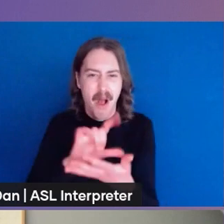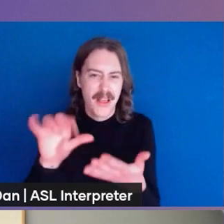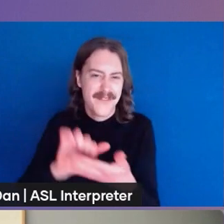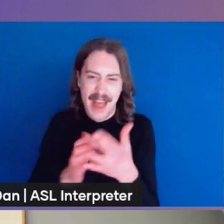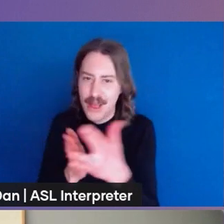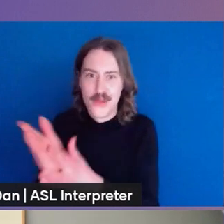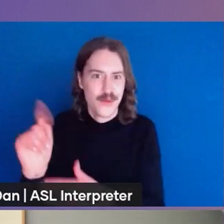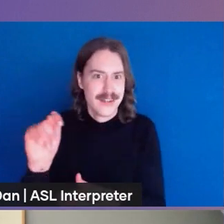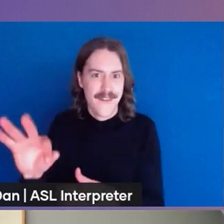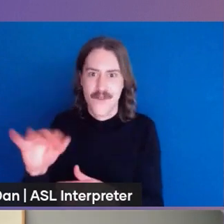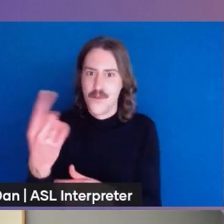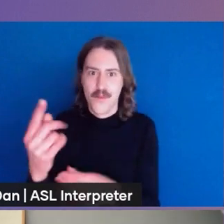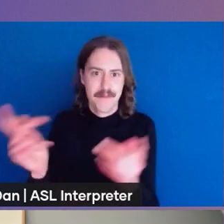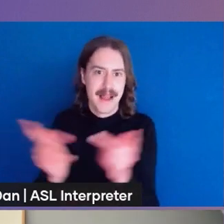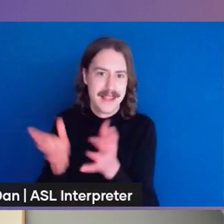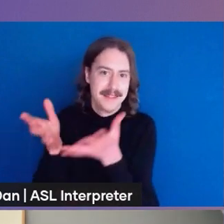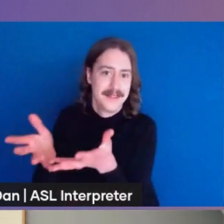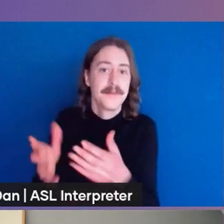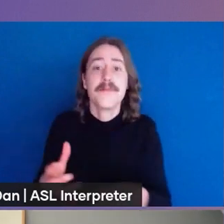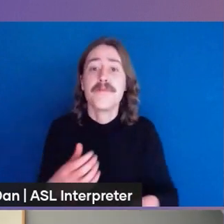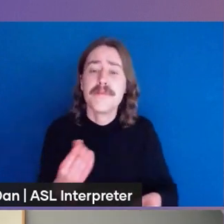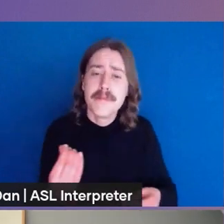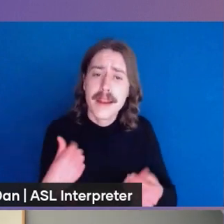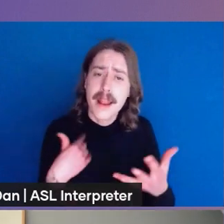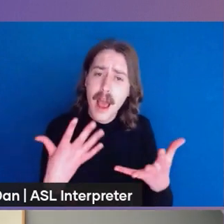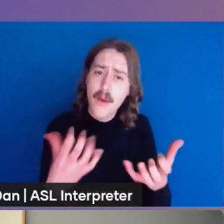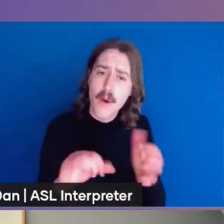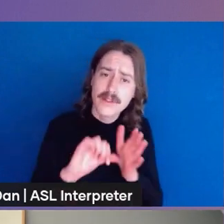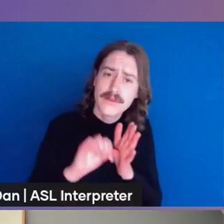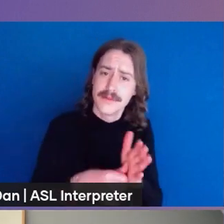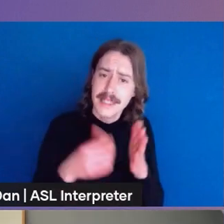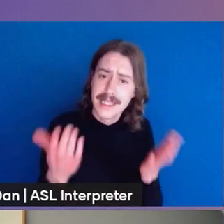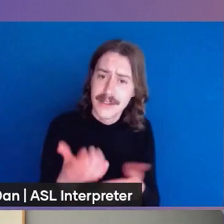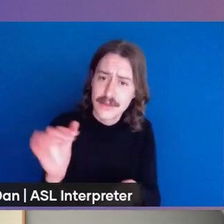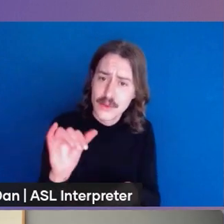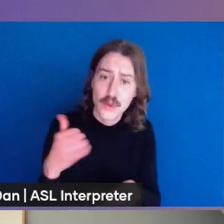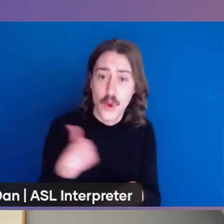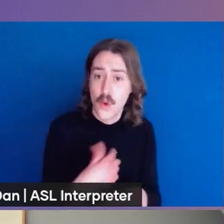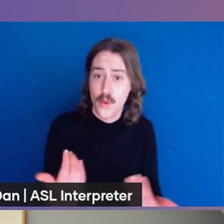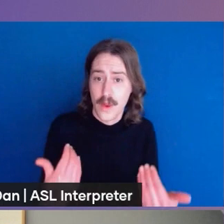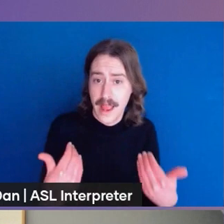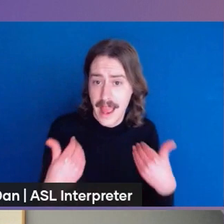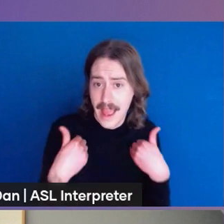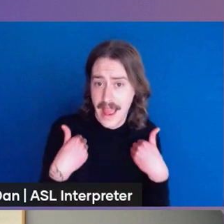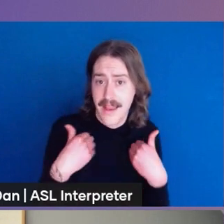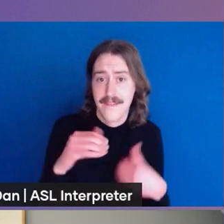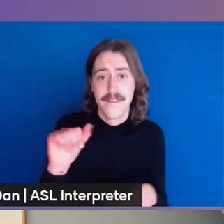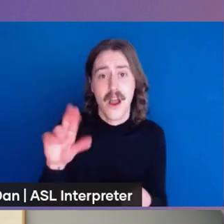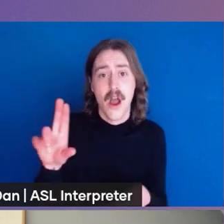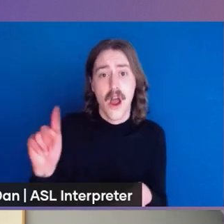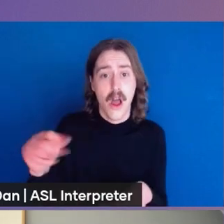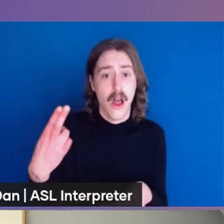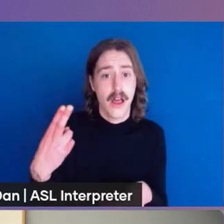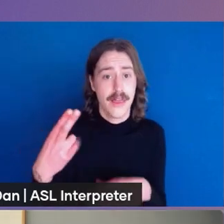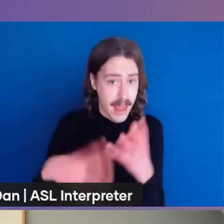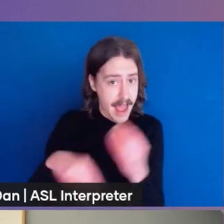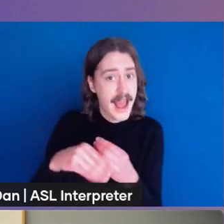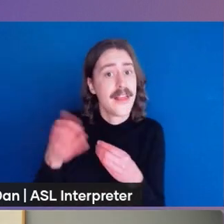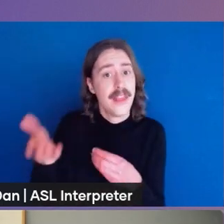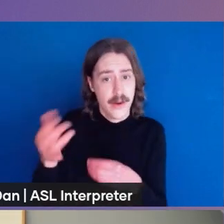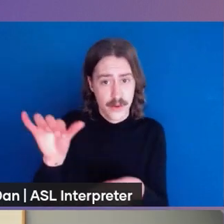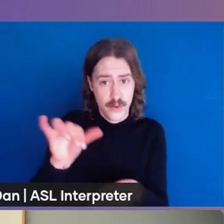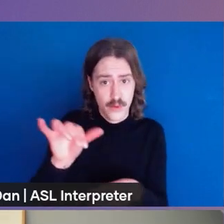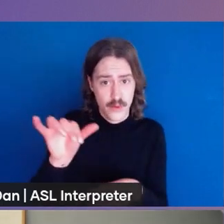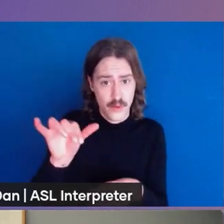And then I want to point out here, as you can see, we do have an auth method as well, which leads us into